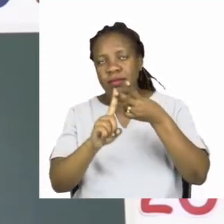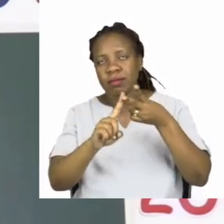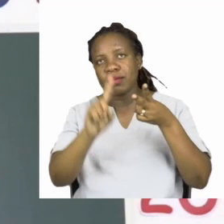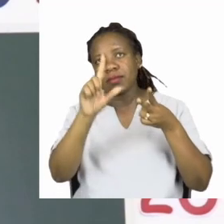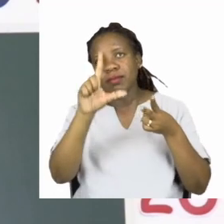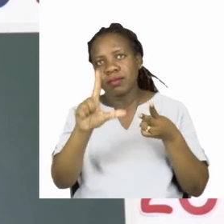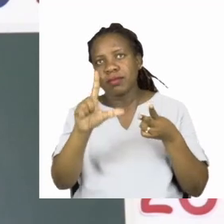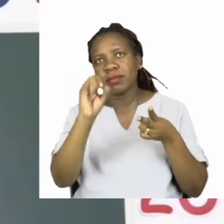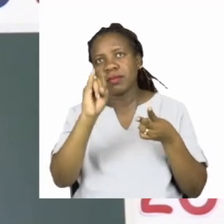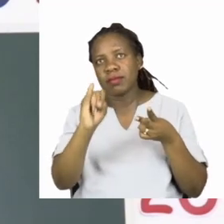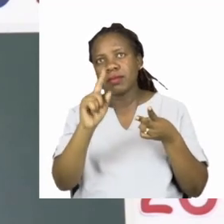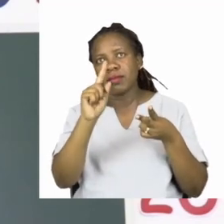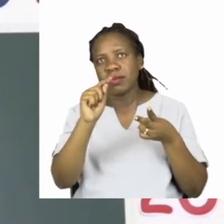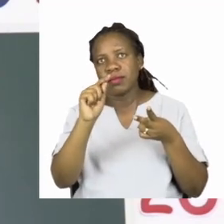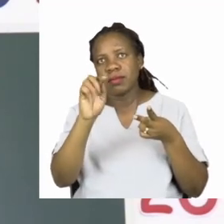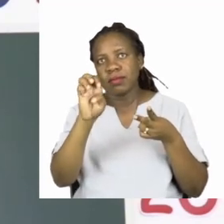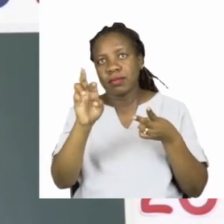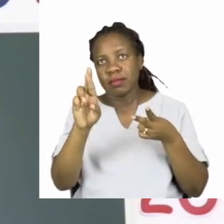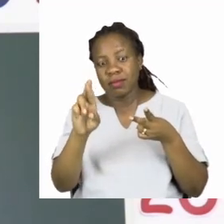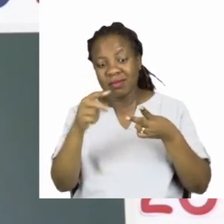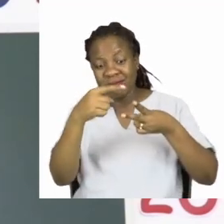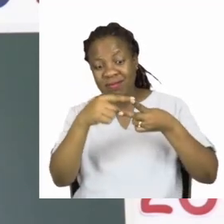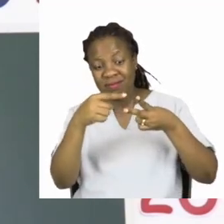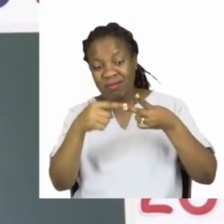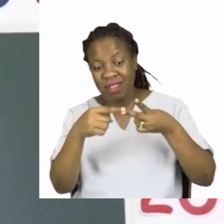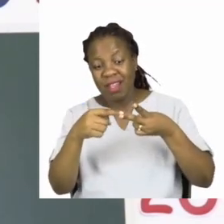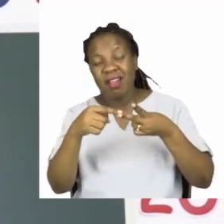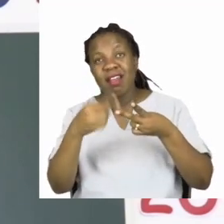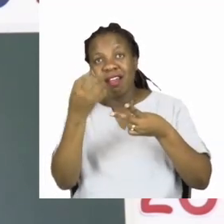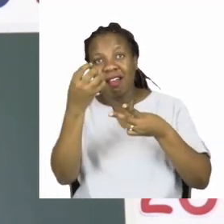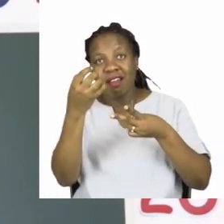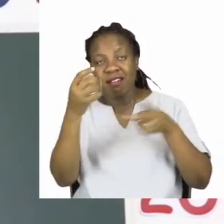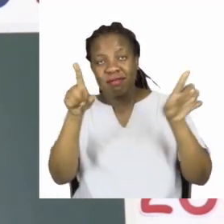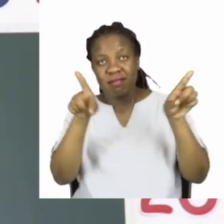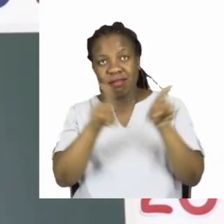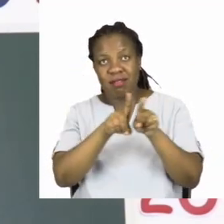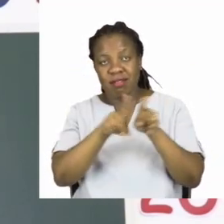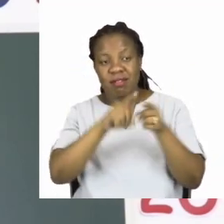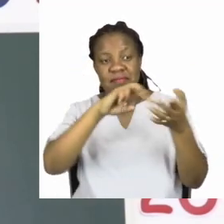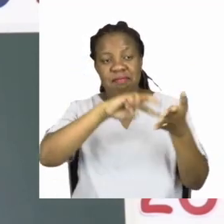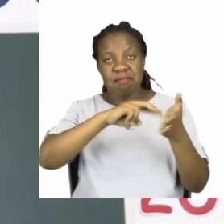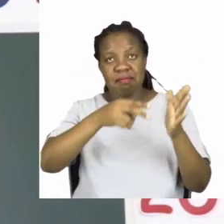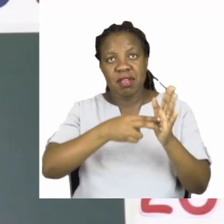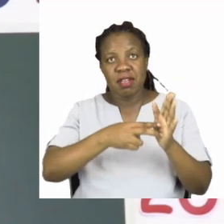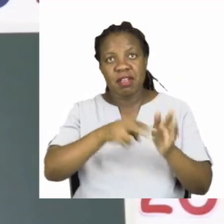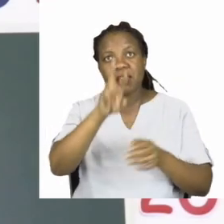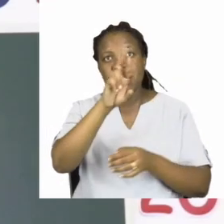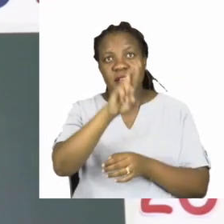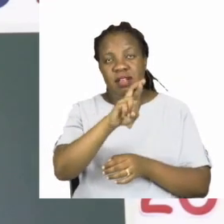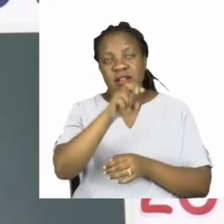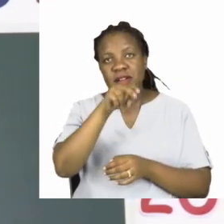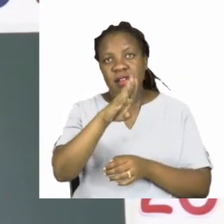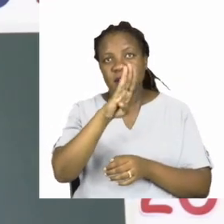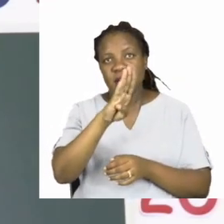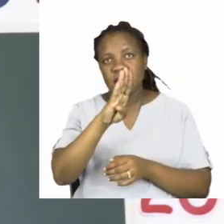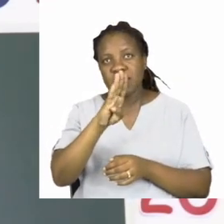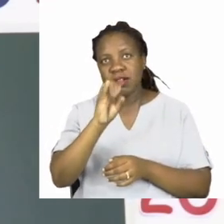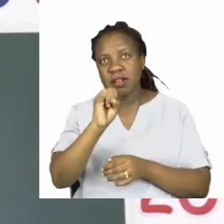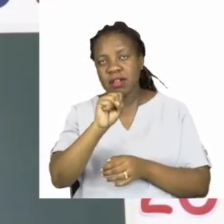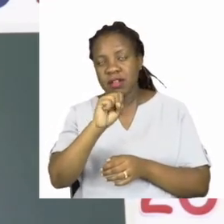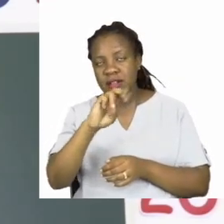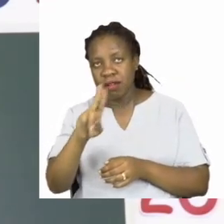and litter. So, the first part is the meaning, the second is the